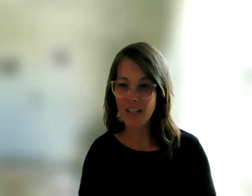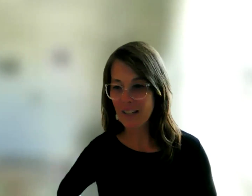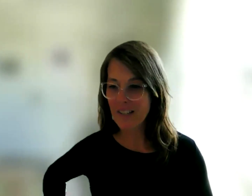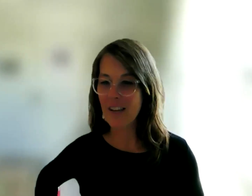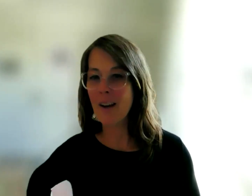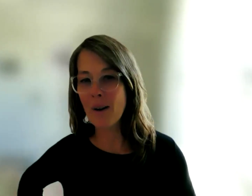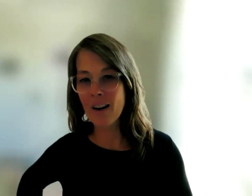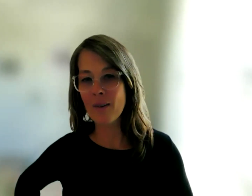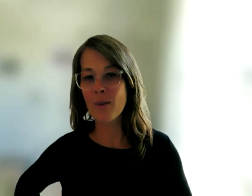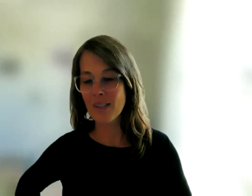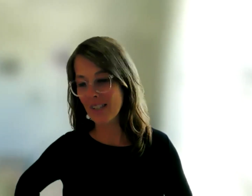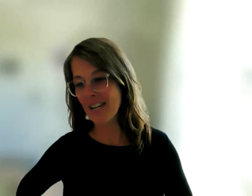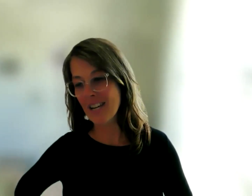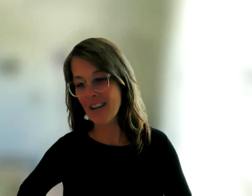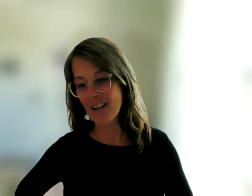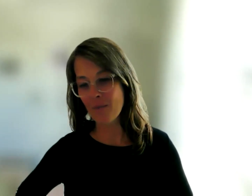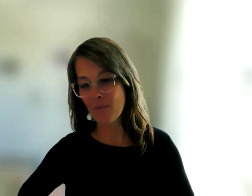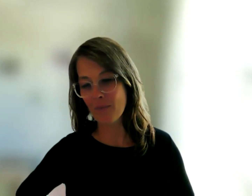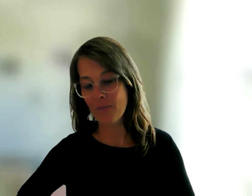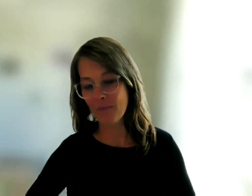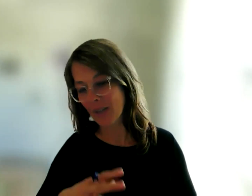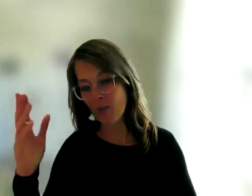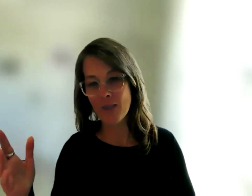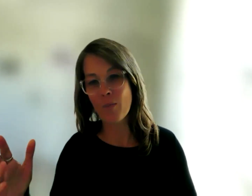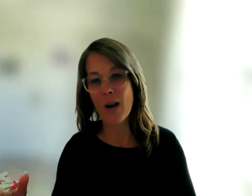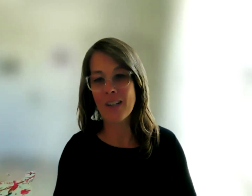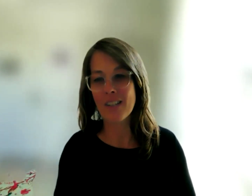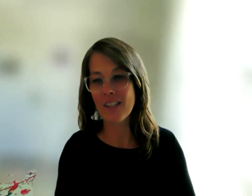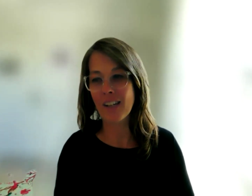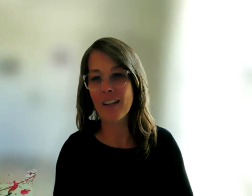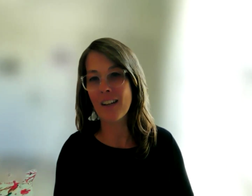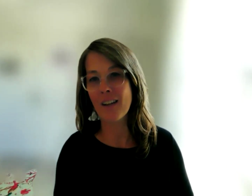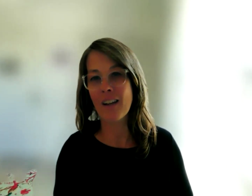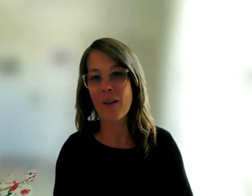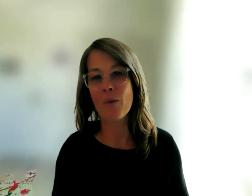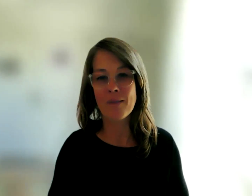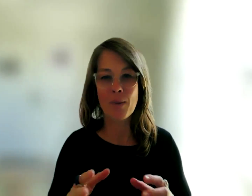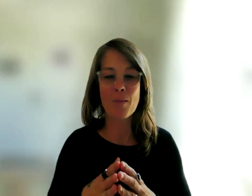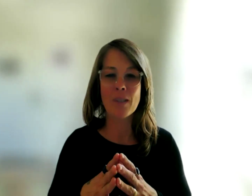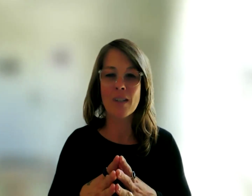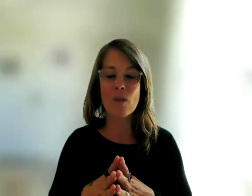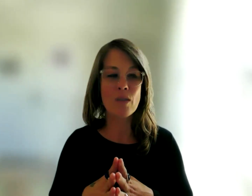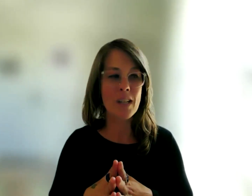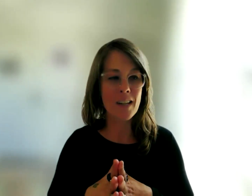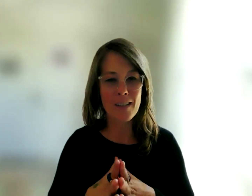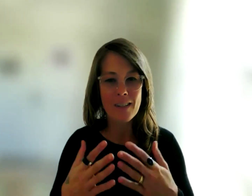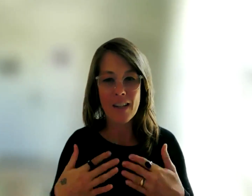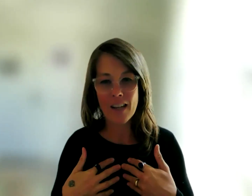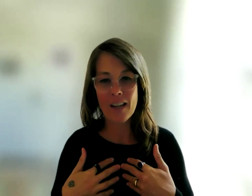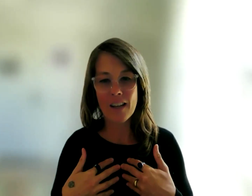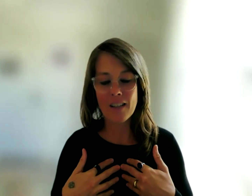I'll go next. I want to see inclusive practice, and I want people to all